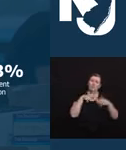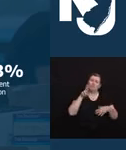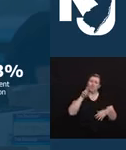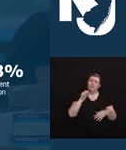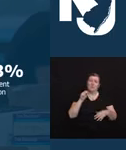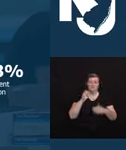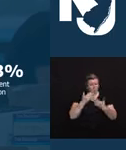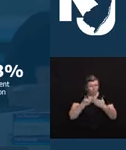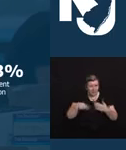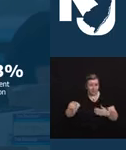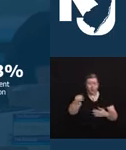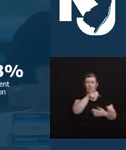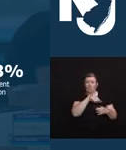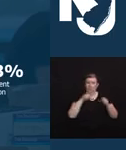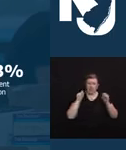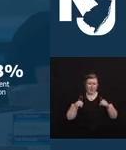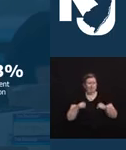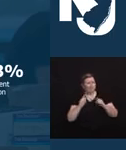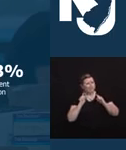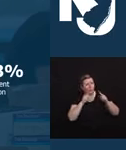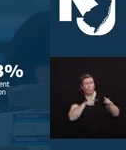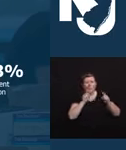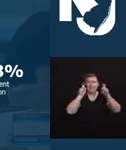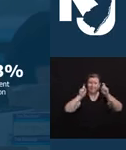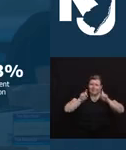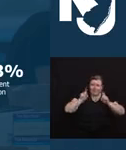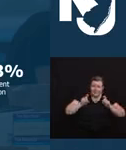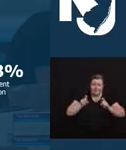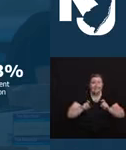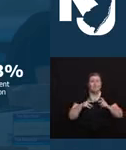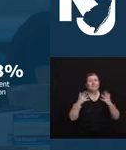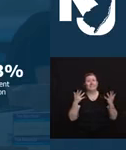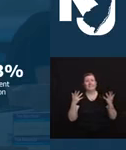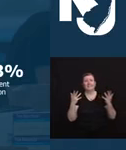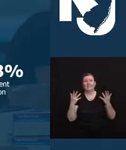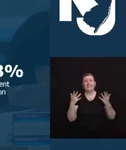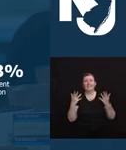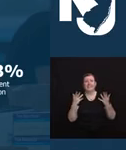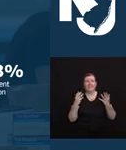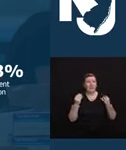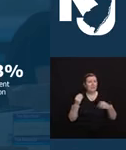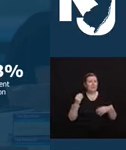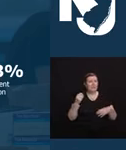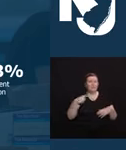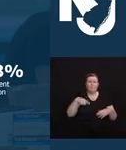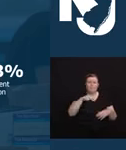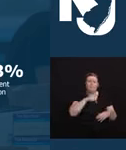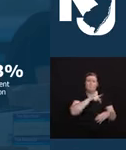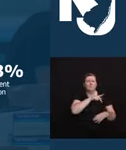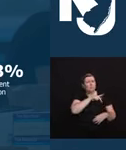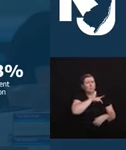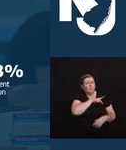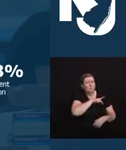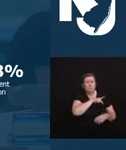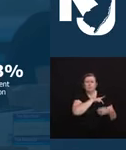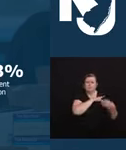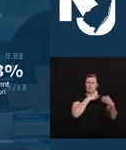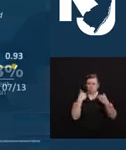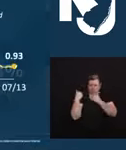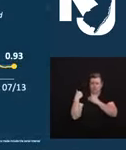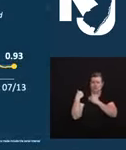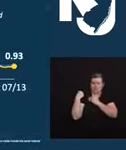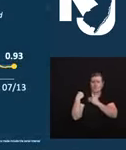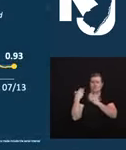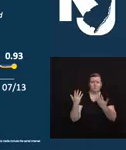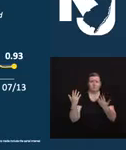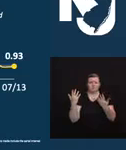needs for testing on a daily basis, and also the great personal responsibility that millions of you have taken. Our rate